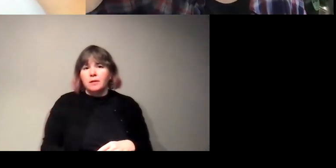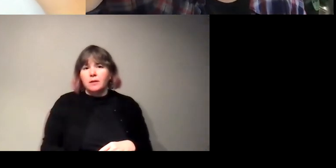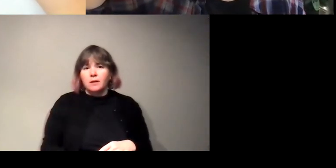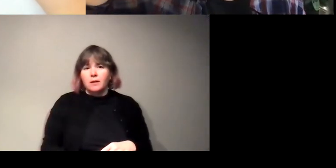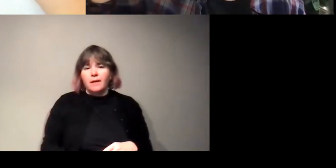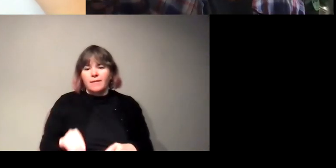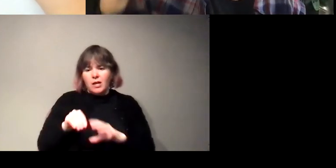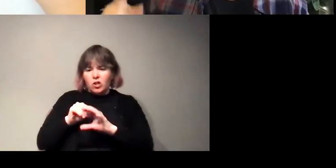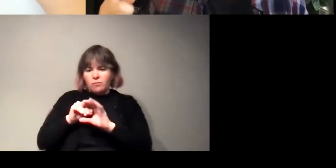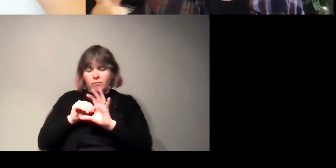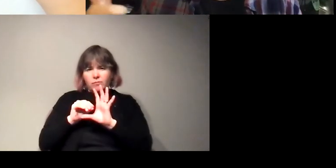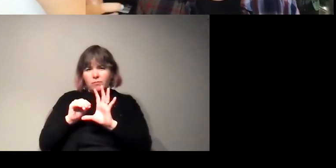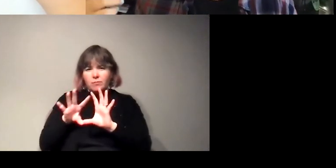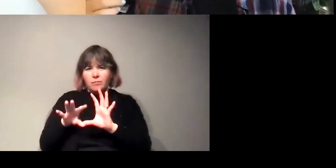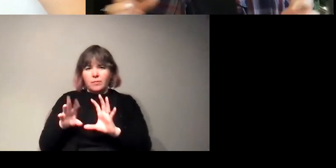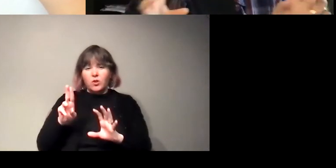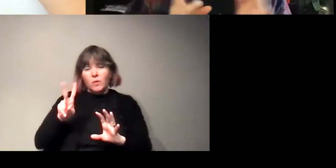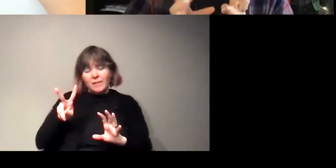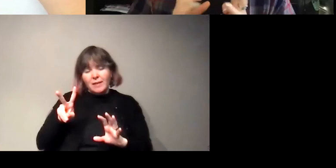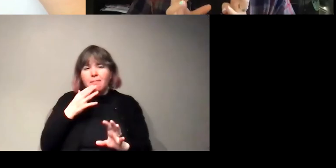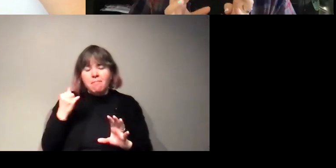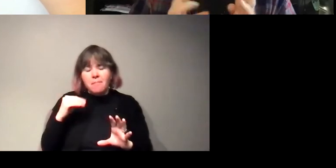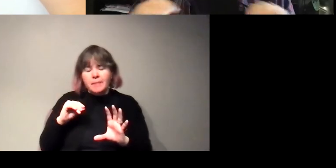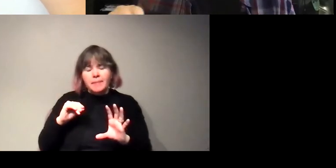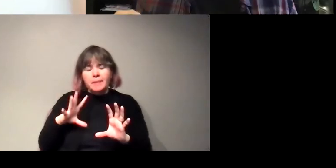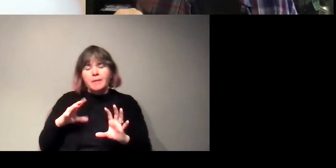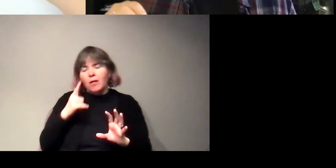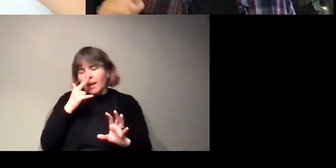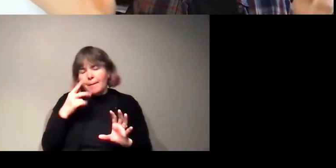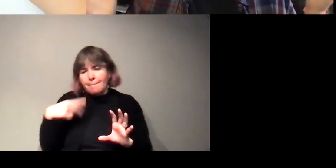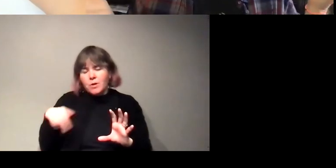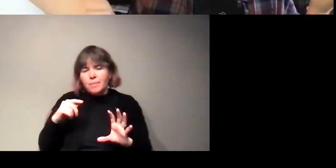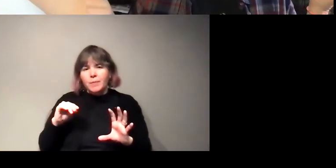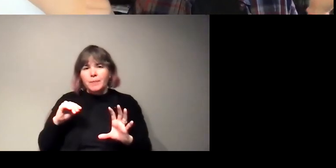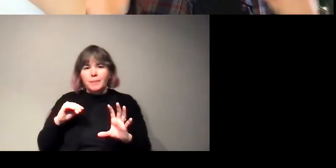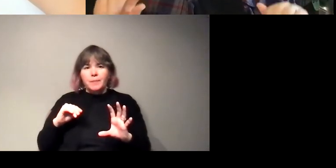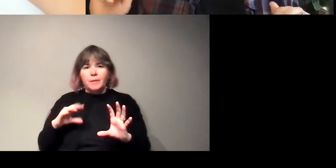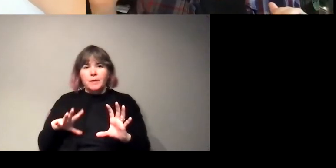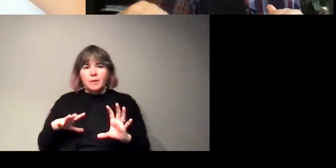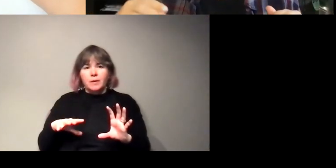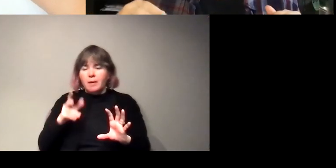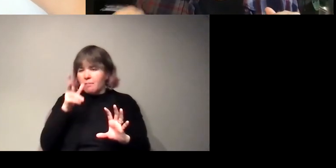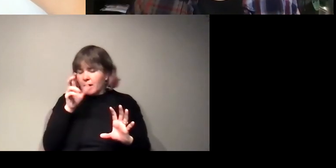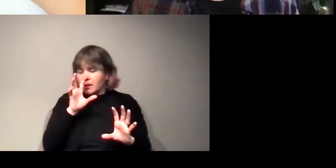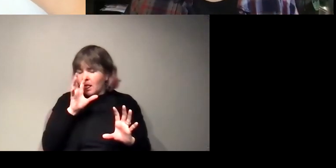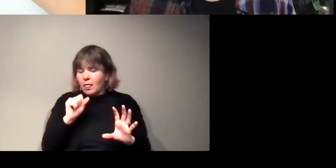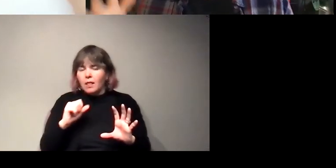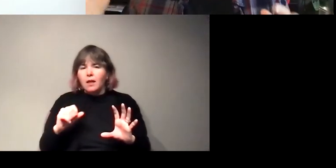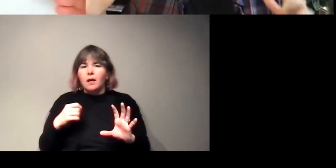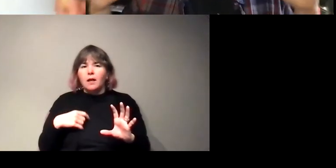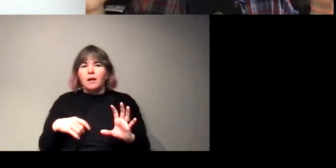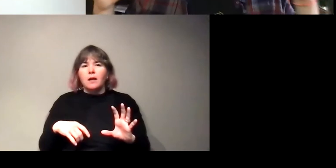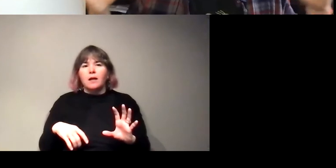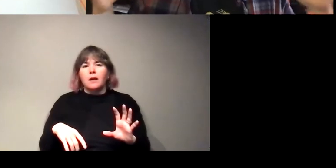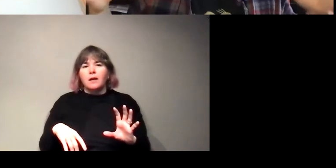bright flashlight. If you have a UV flashlight, that's like it'll look kind of purpley. That bugs love it, so they'll really come to that. And there are